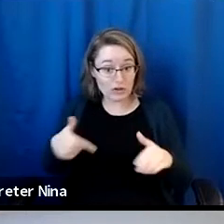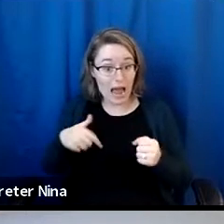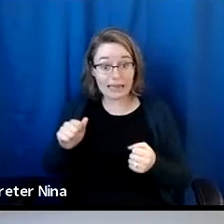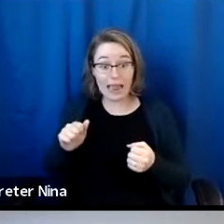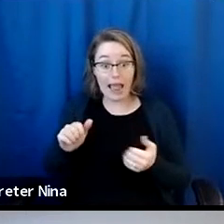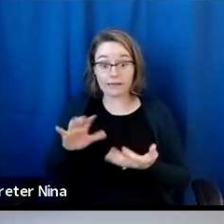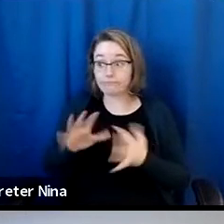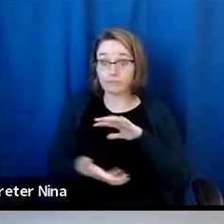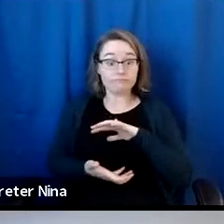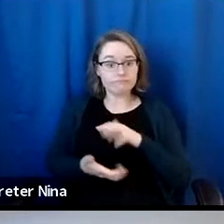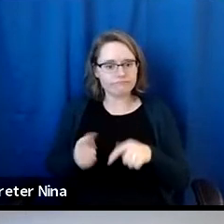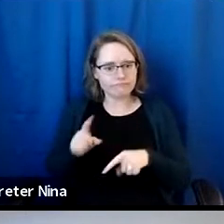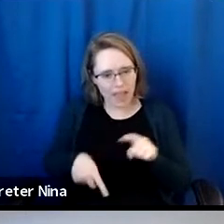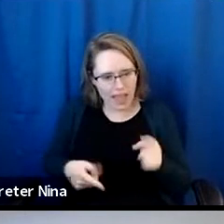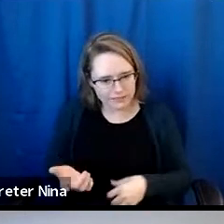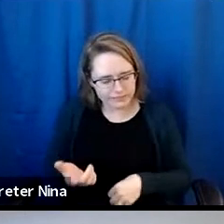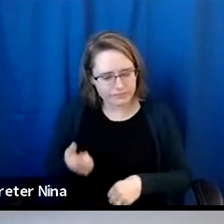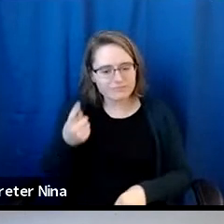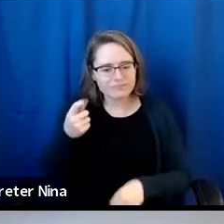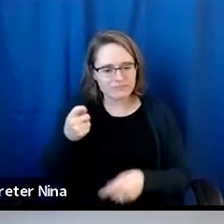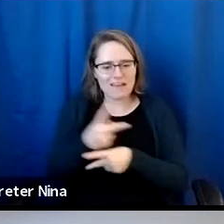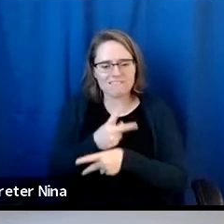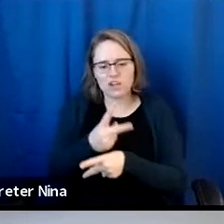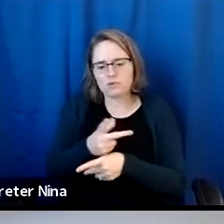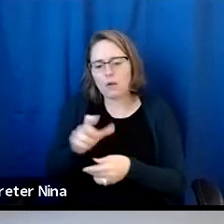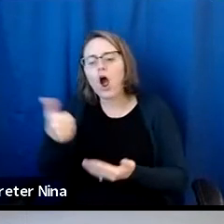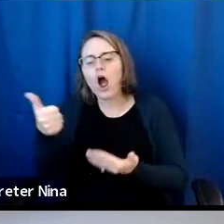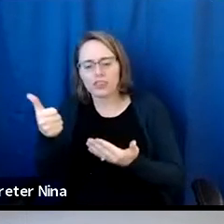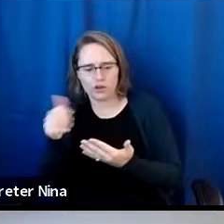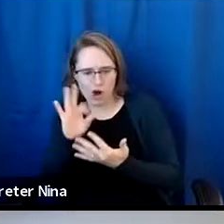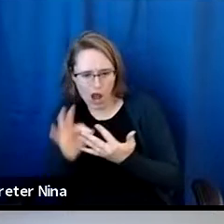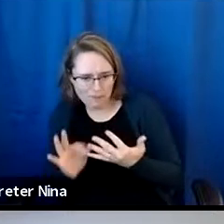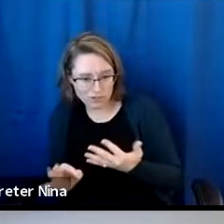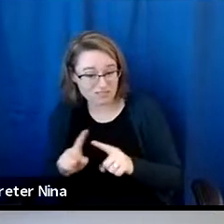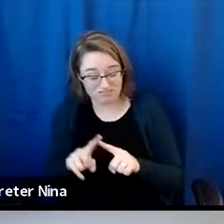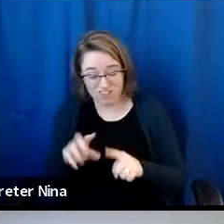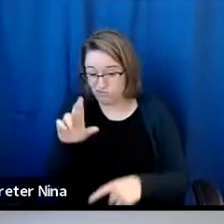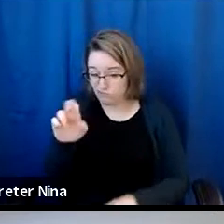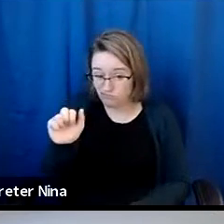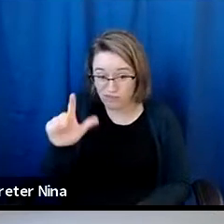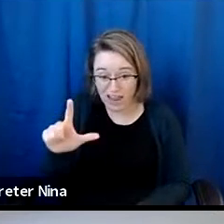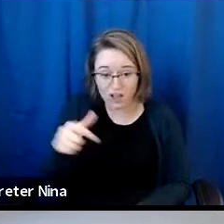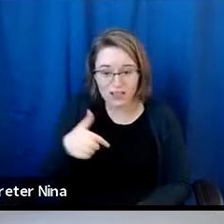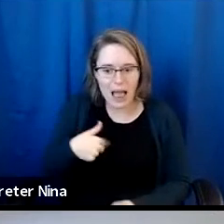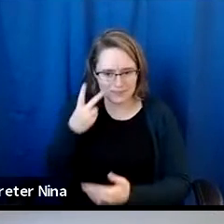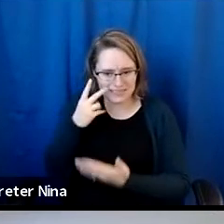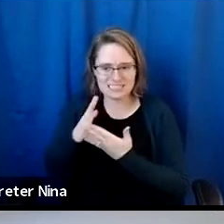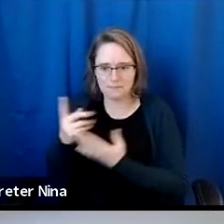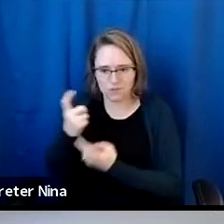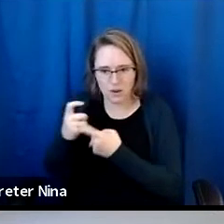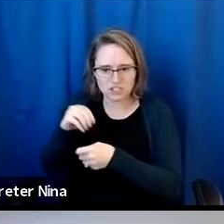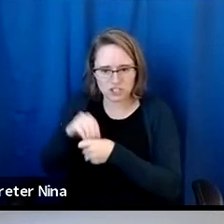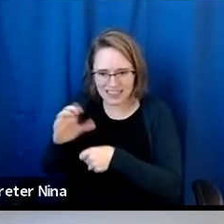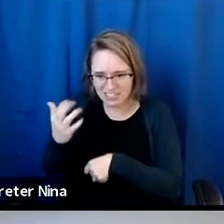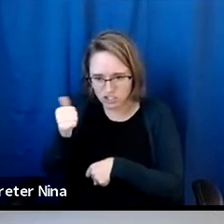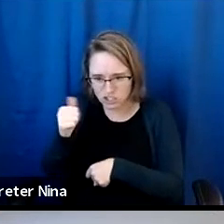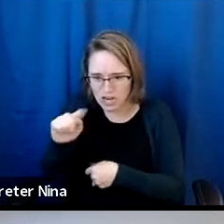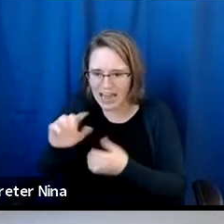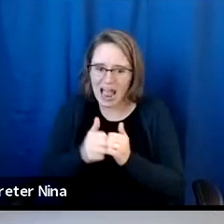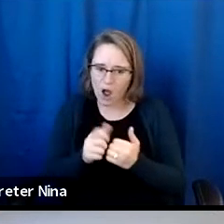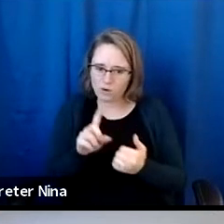used to. But I found other ways to do it. But that's a real thing, because I'm seeing some of the questions in the chat about, how you connect. And